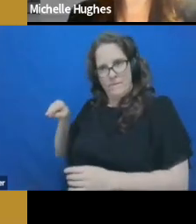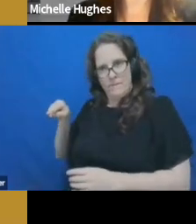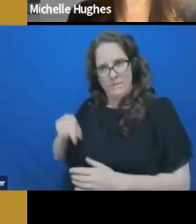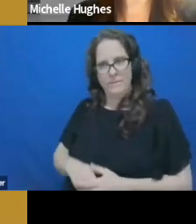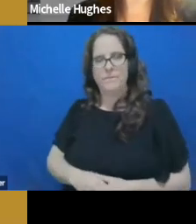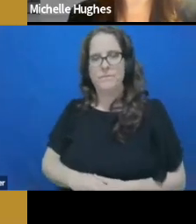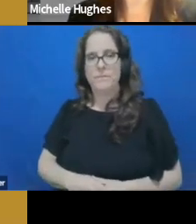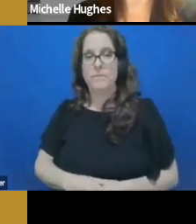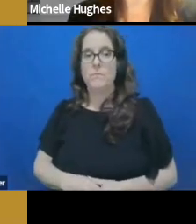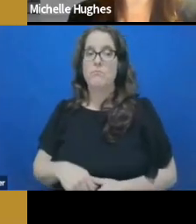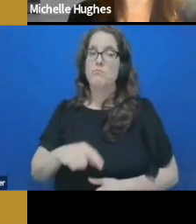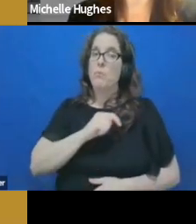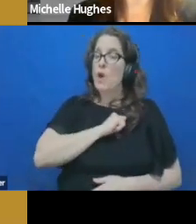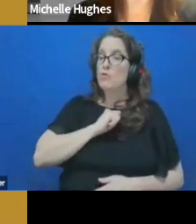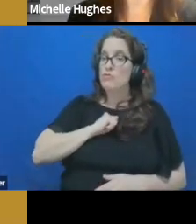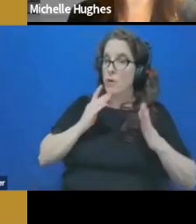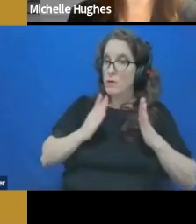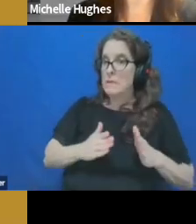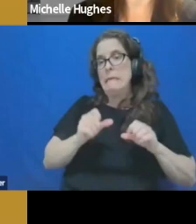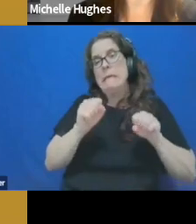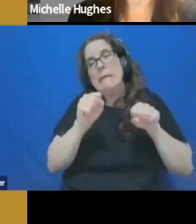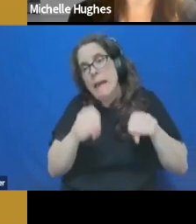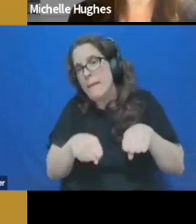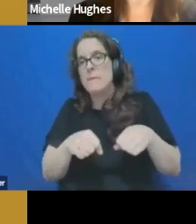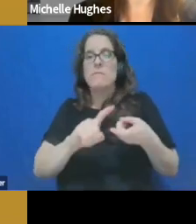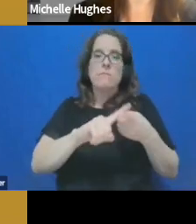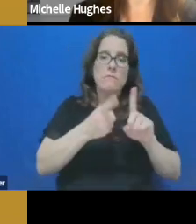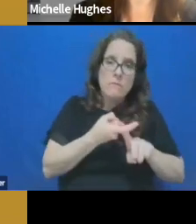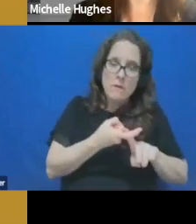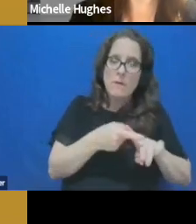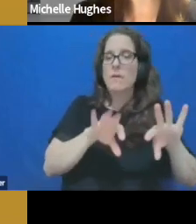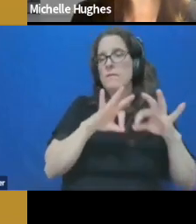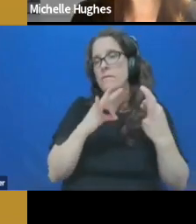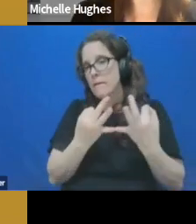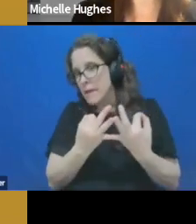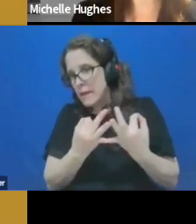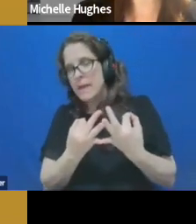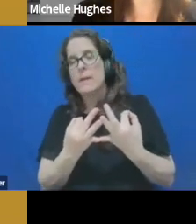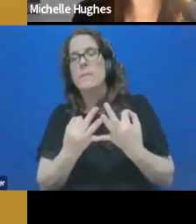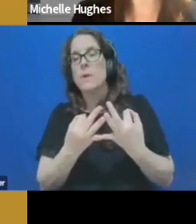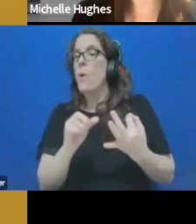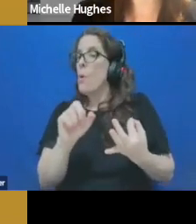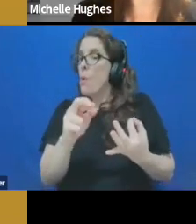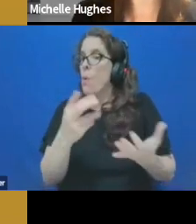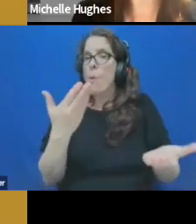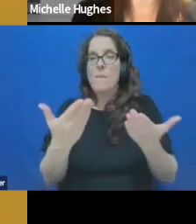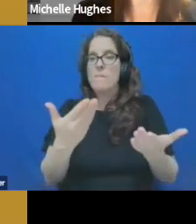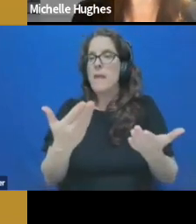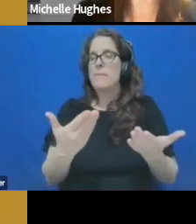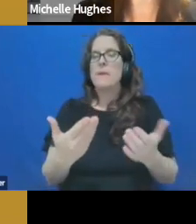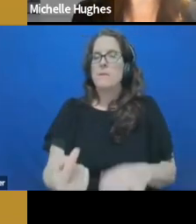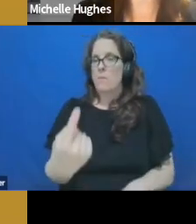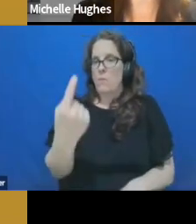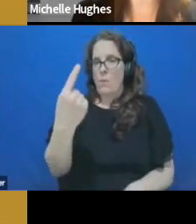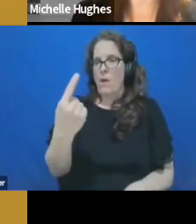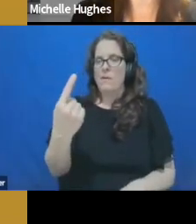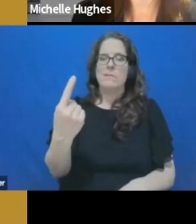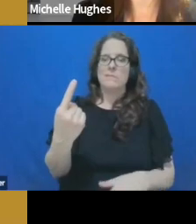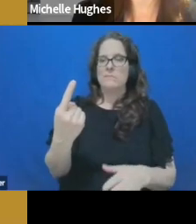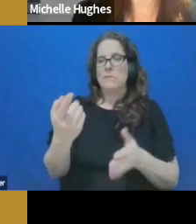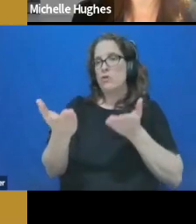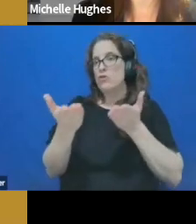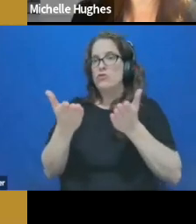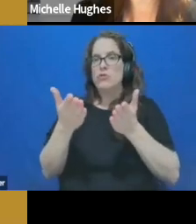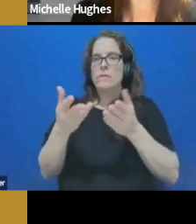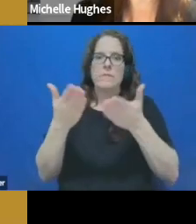an individual, such as a family member or a friend, or it can be an independent single service provider, such as a